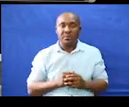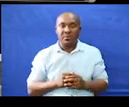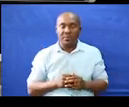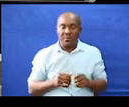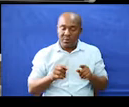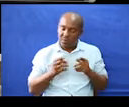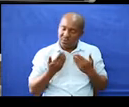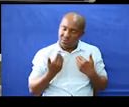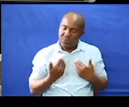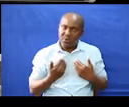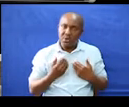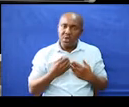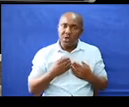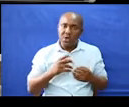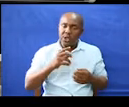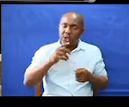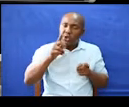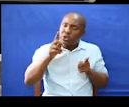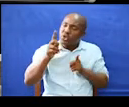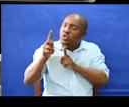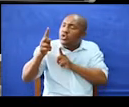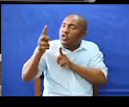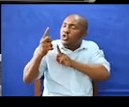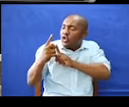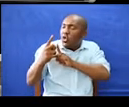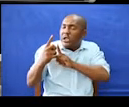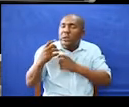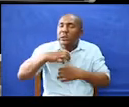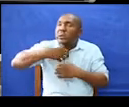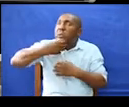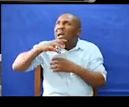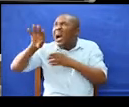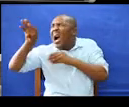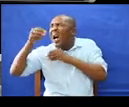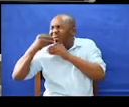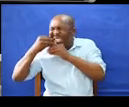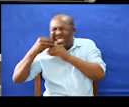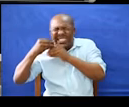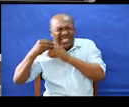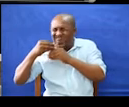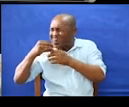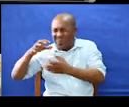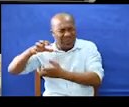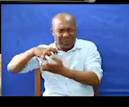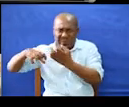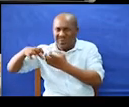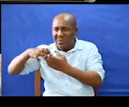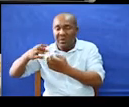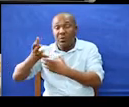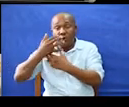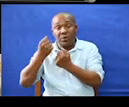the short-necked giraffe were the ones who suffered a lot because they failed to get